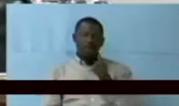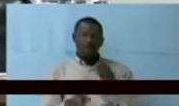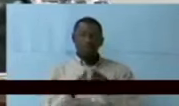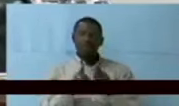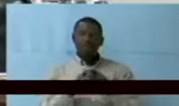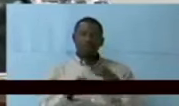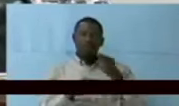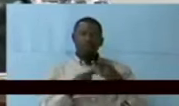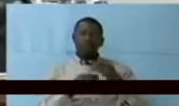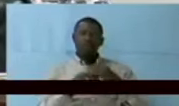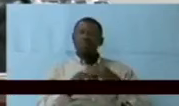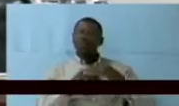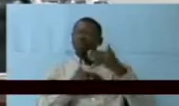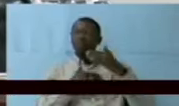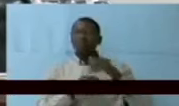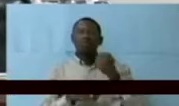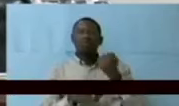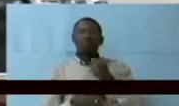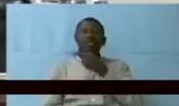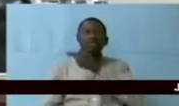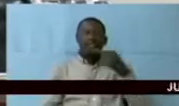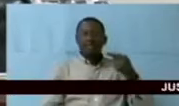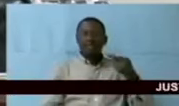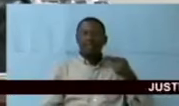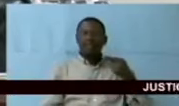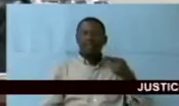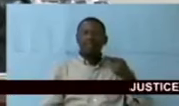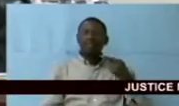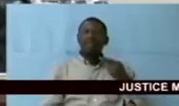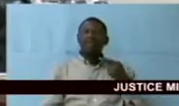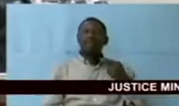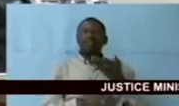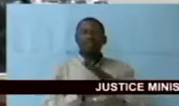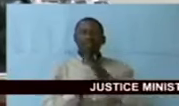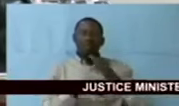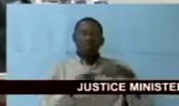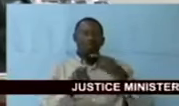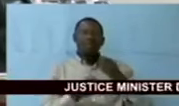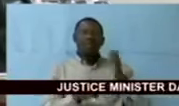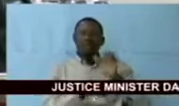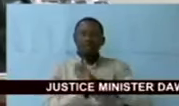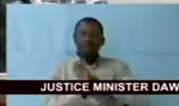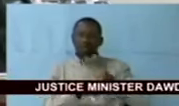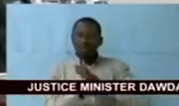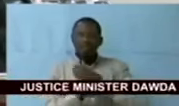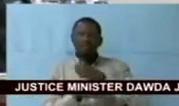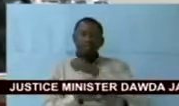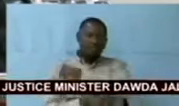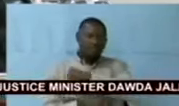that the negative effect of the economic crimes decree